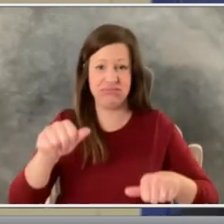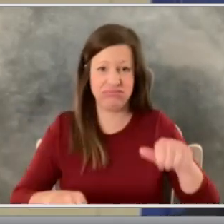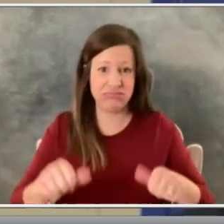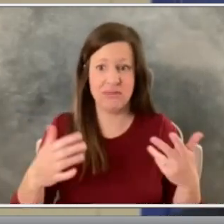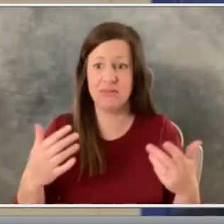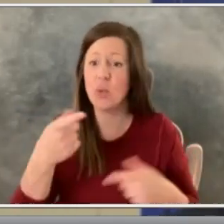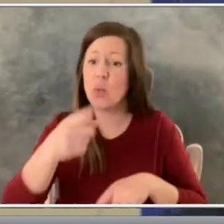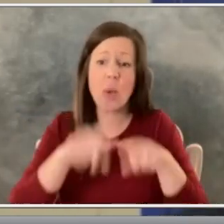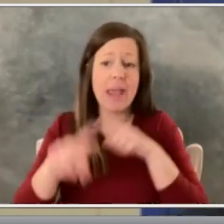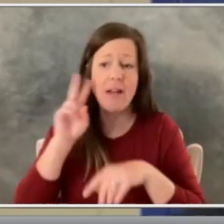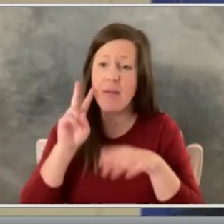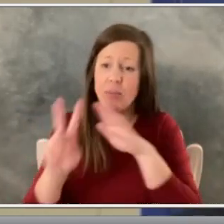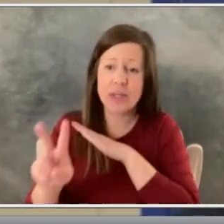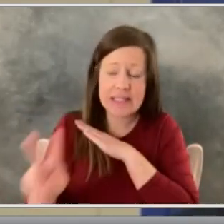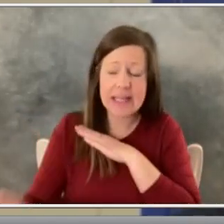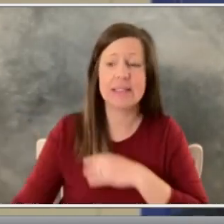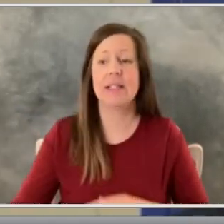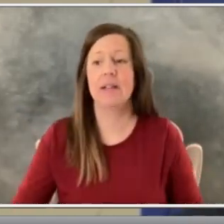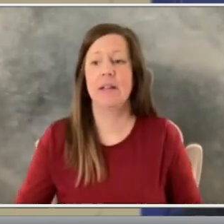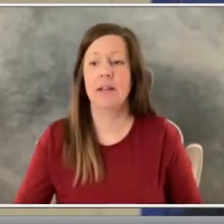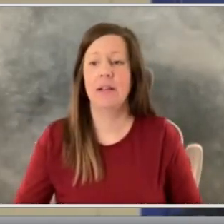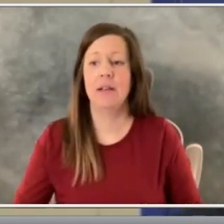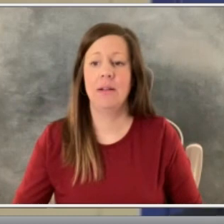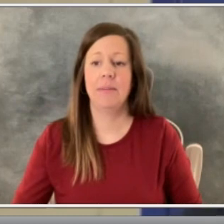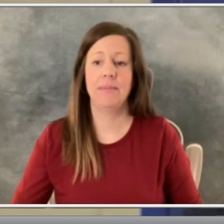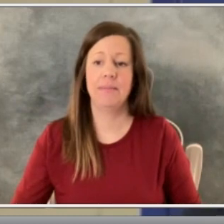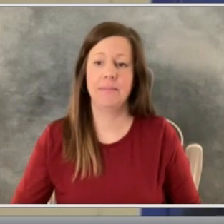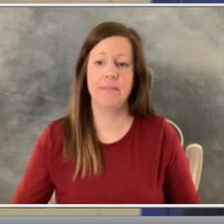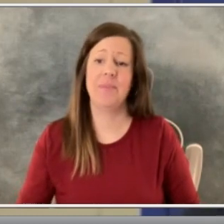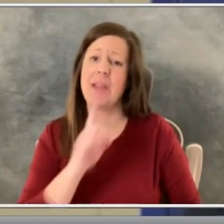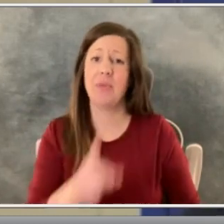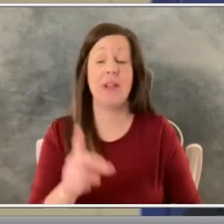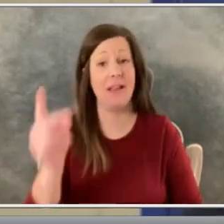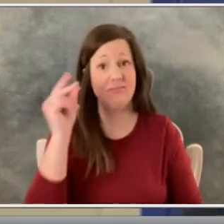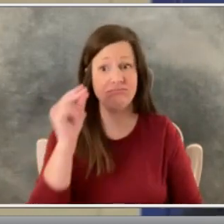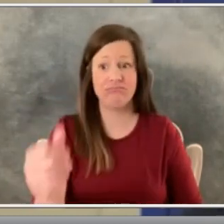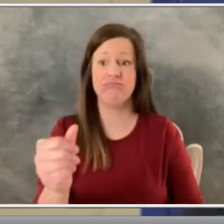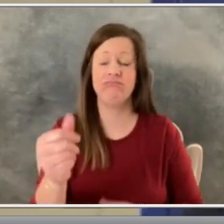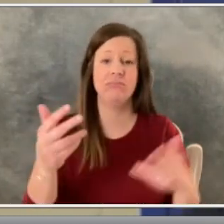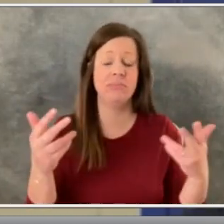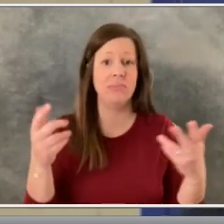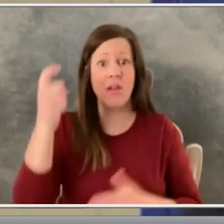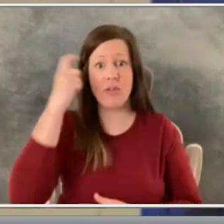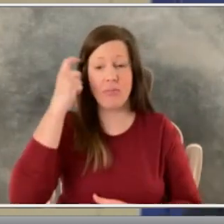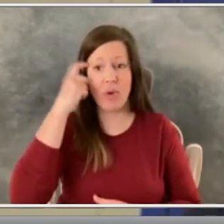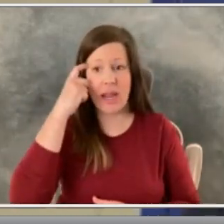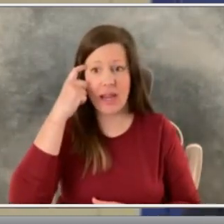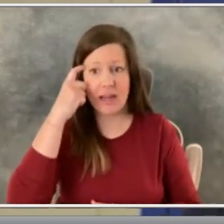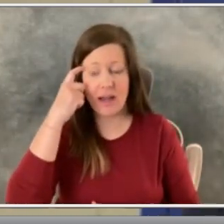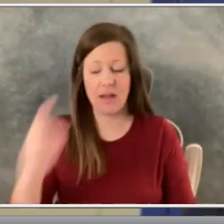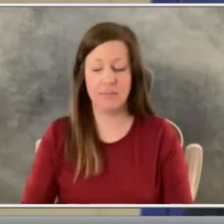cannot predict. And at the snap of a finger, or even the brain just giving out,